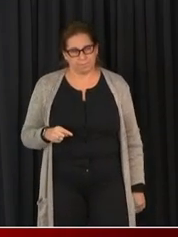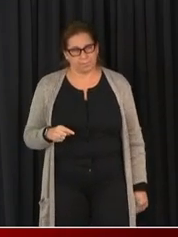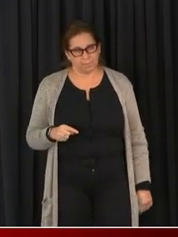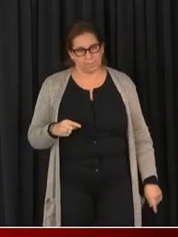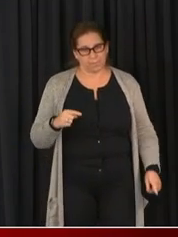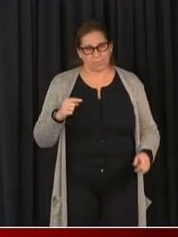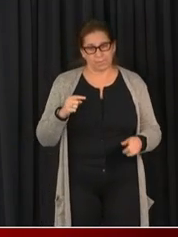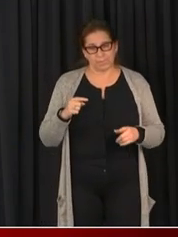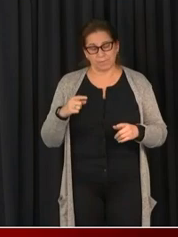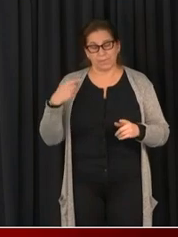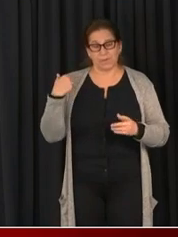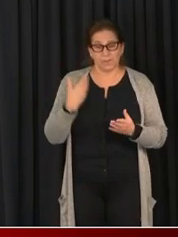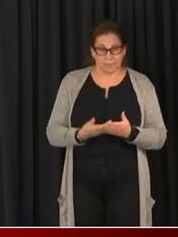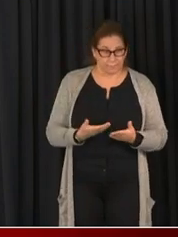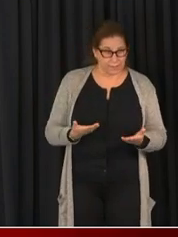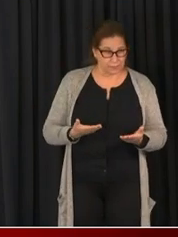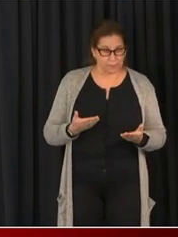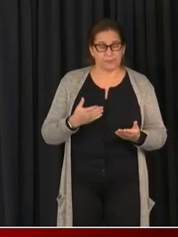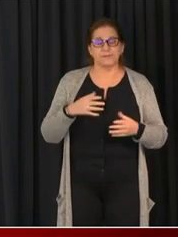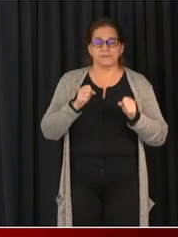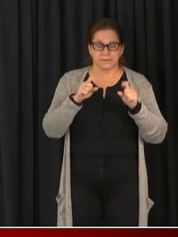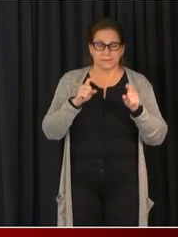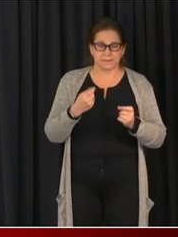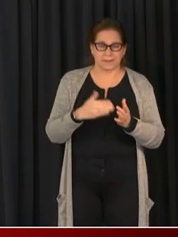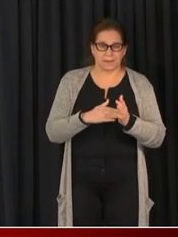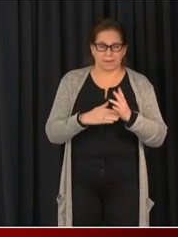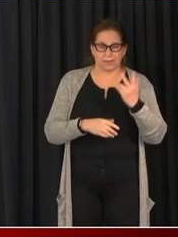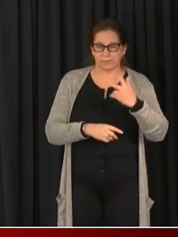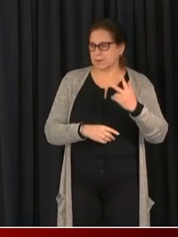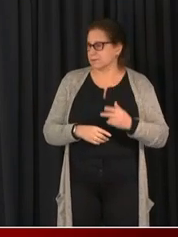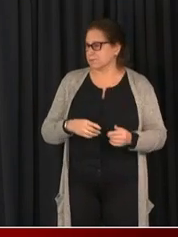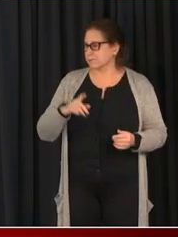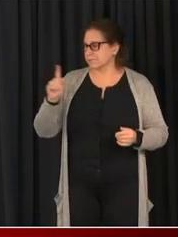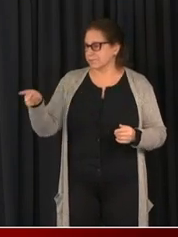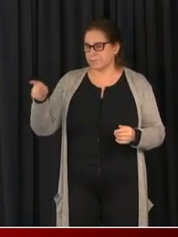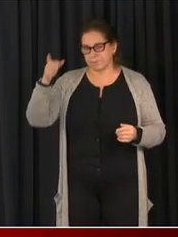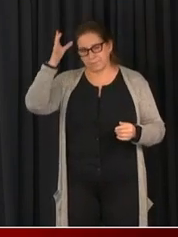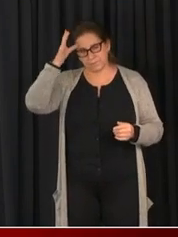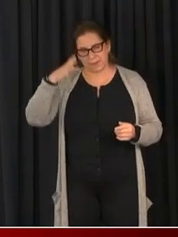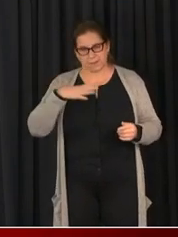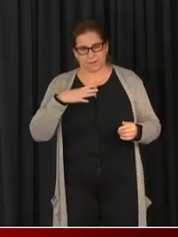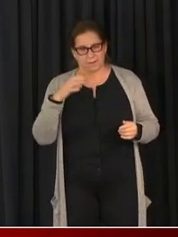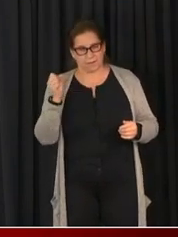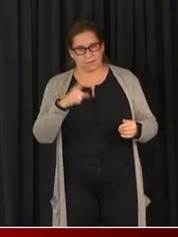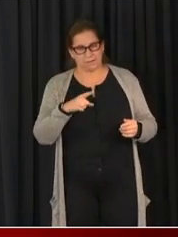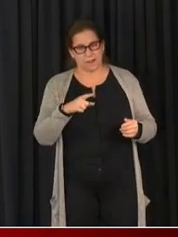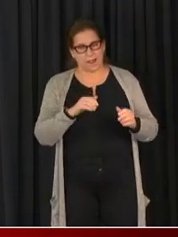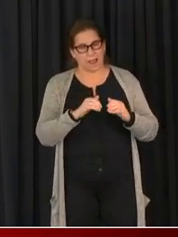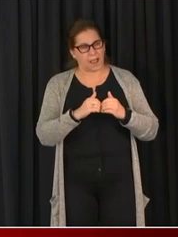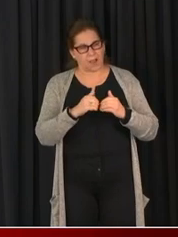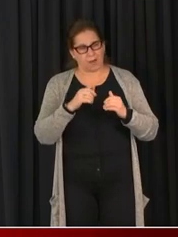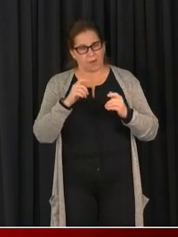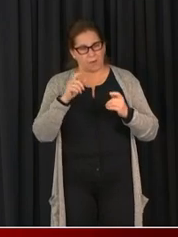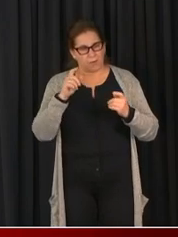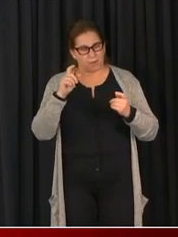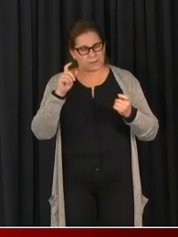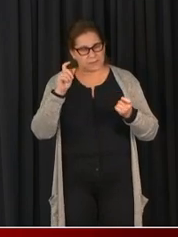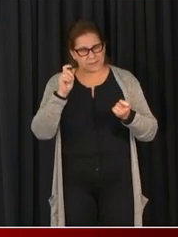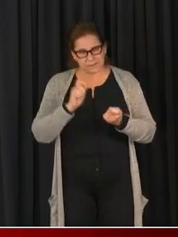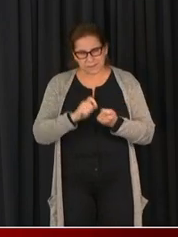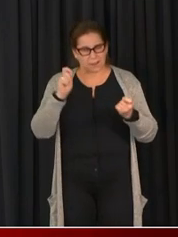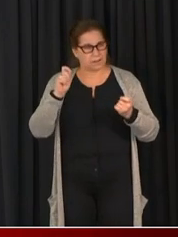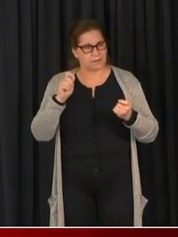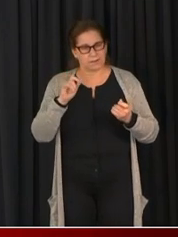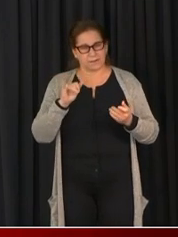here if they're going to be here more than 3 days. Yes. Hi, so how exactly will this be